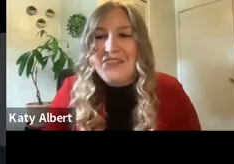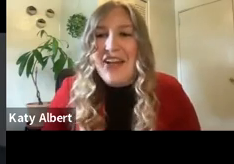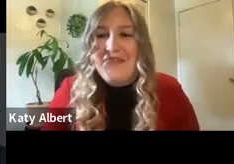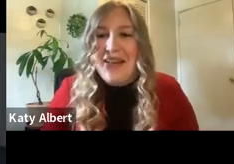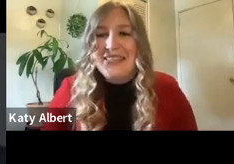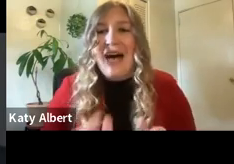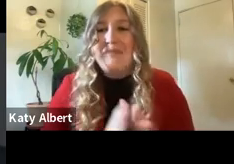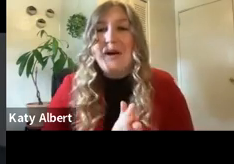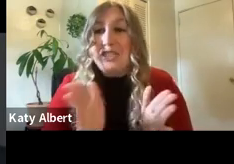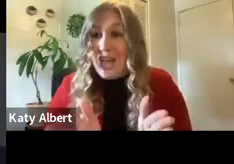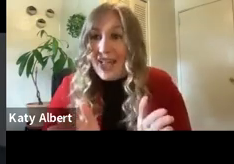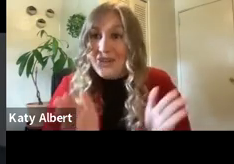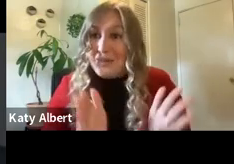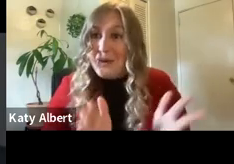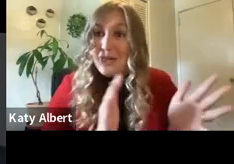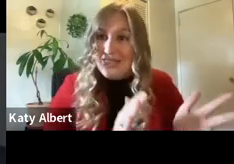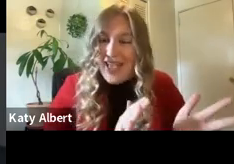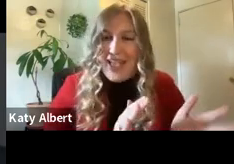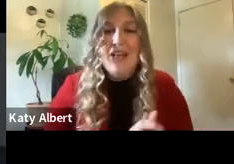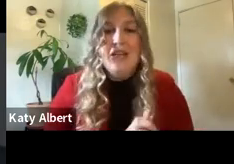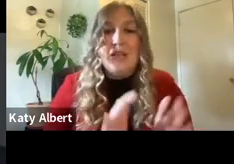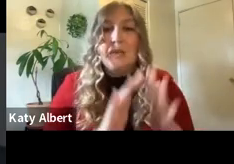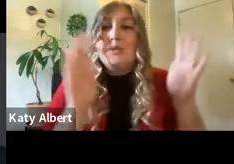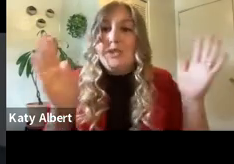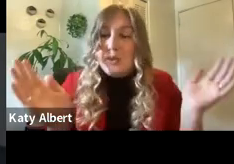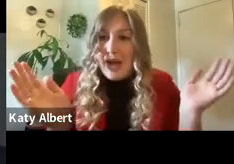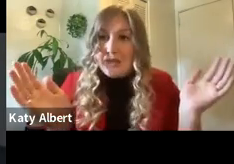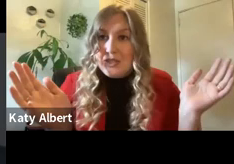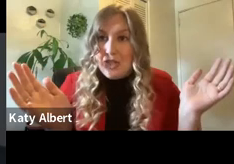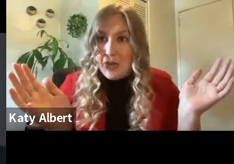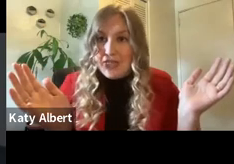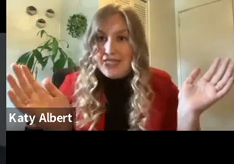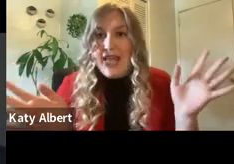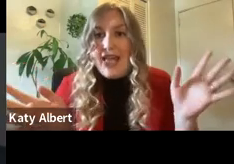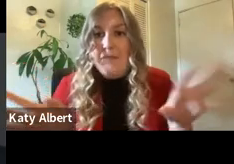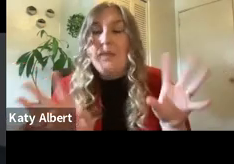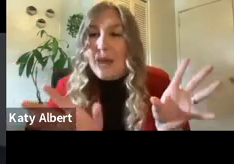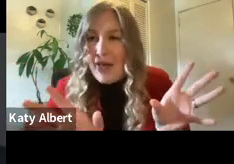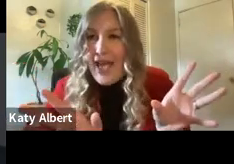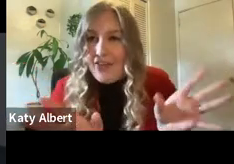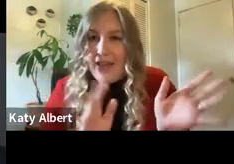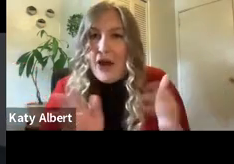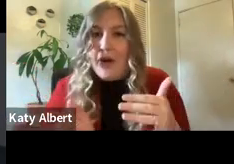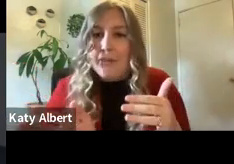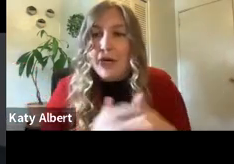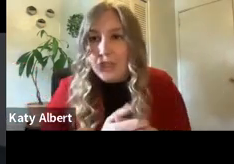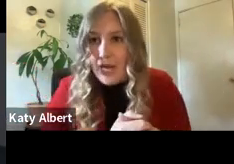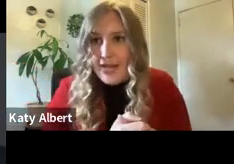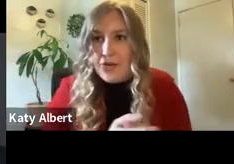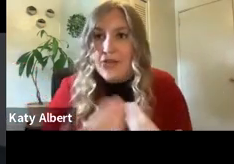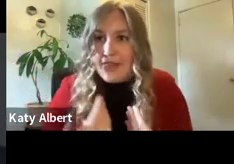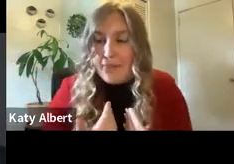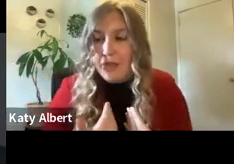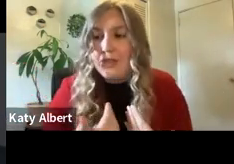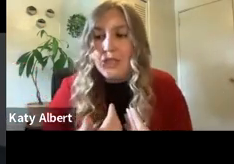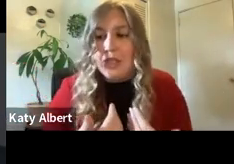spends 35 minutes per channel per day. So 2 hours total a day, about a half an hour per